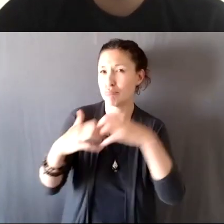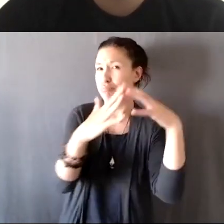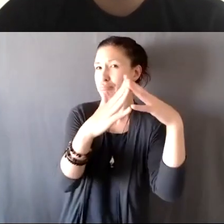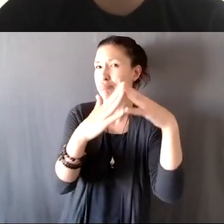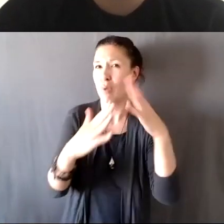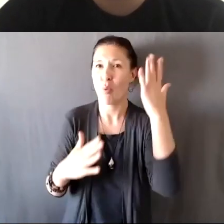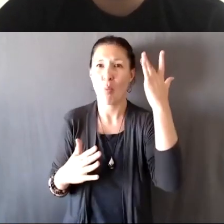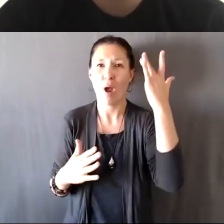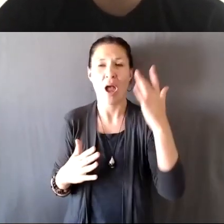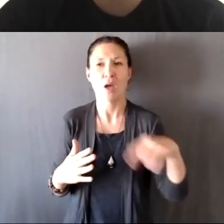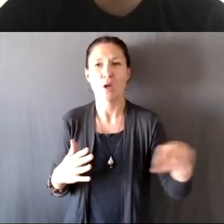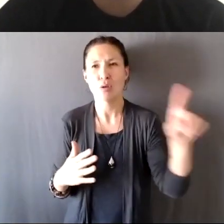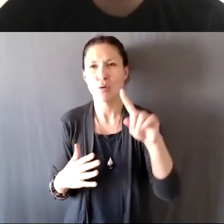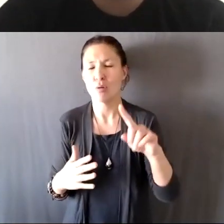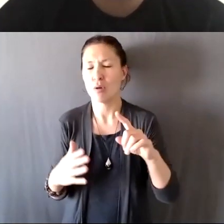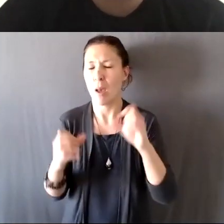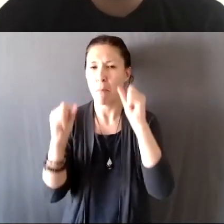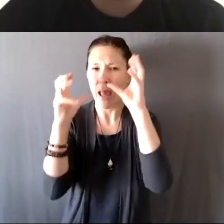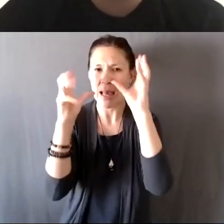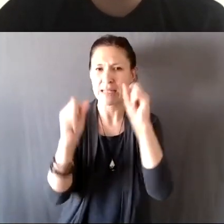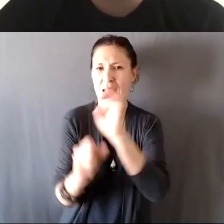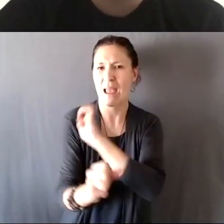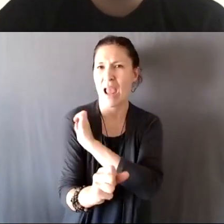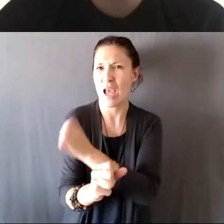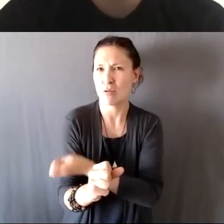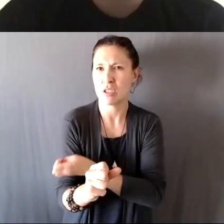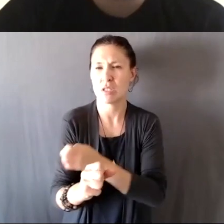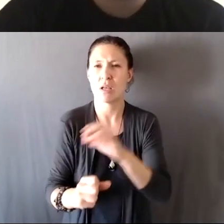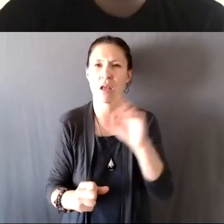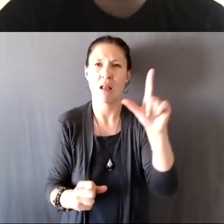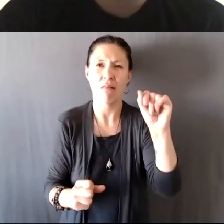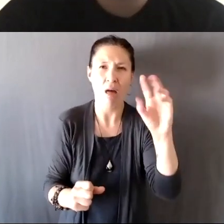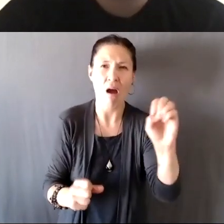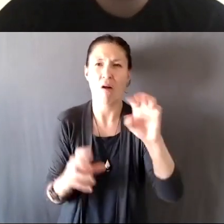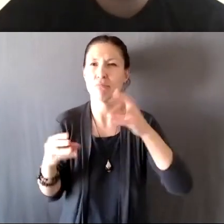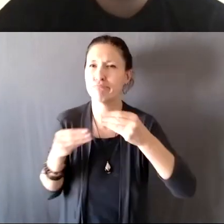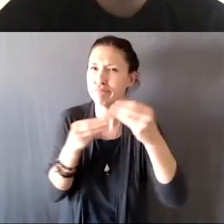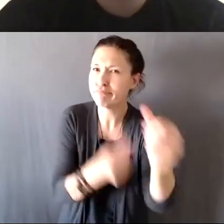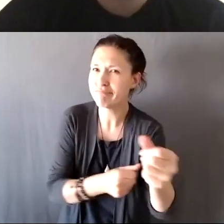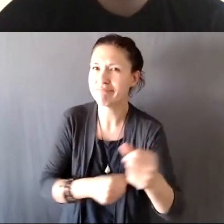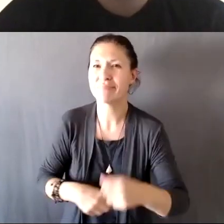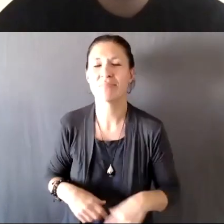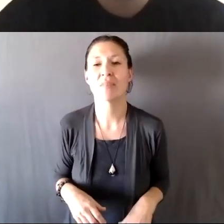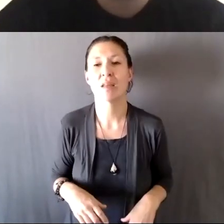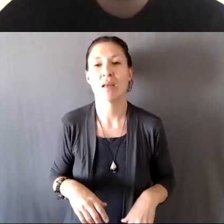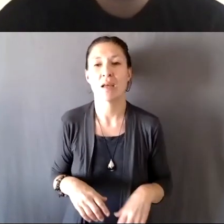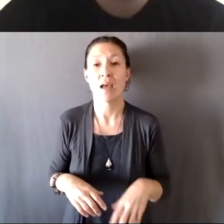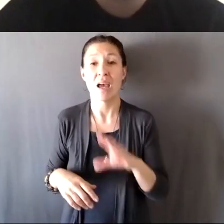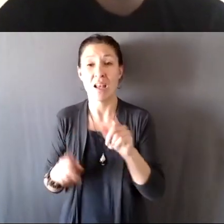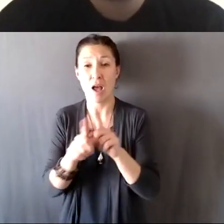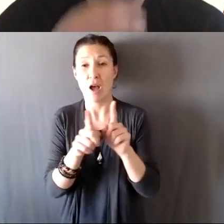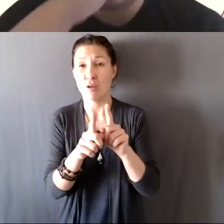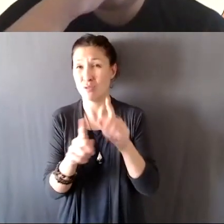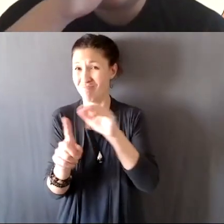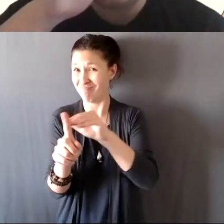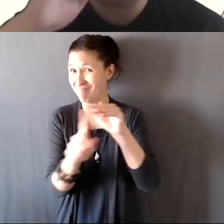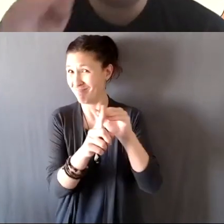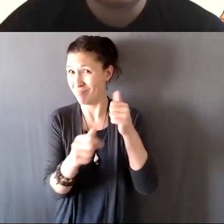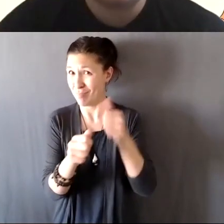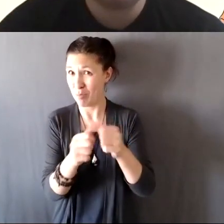you put into it, and all of our programs we put on this summer. I'll end with a reminder that we are fundraising for a total